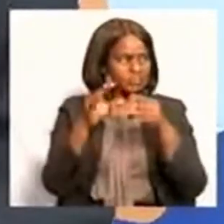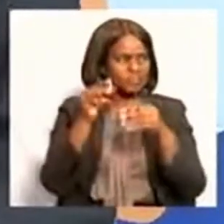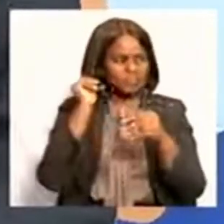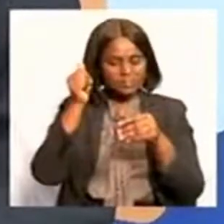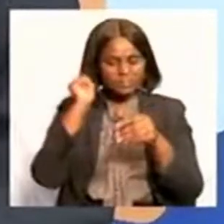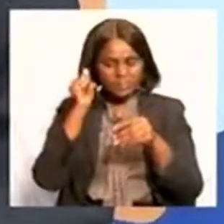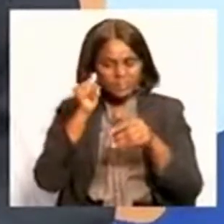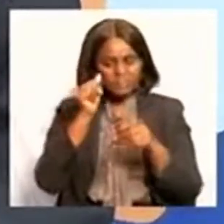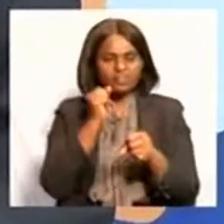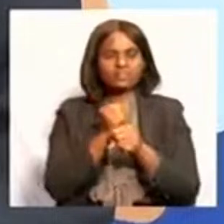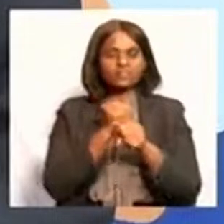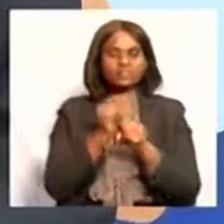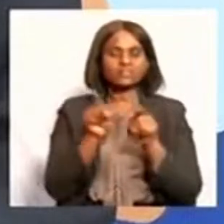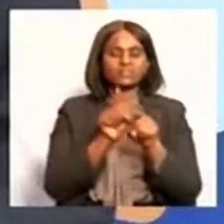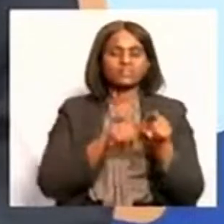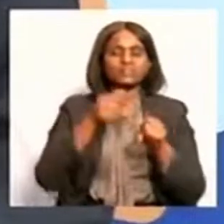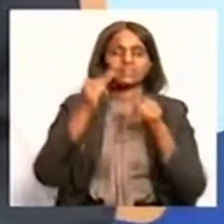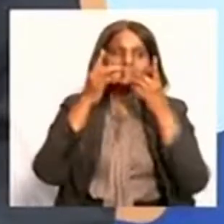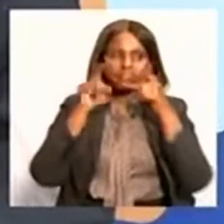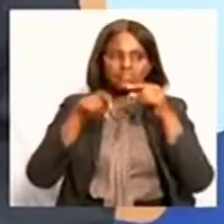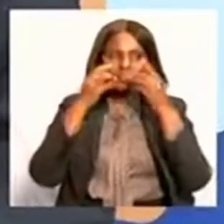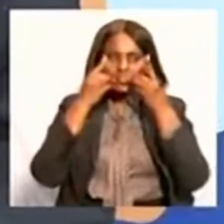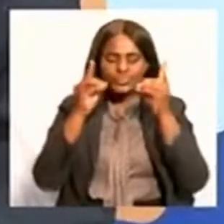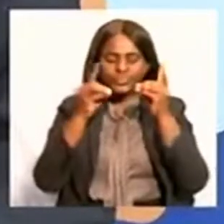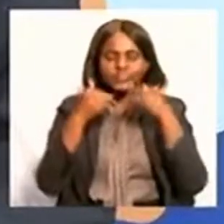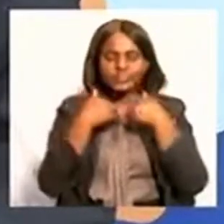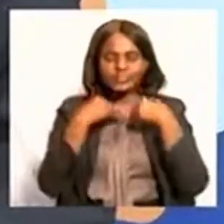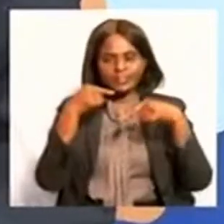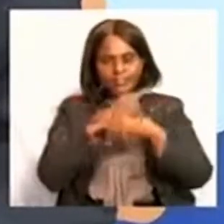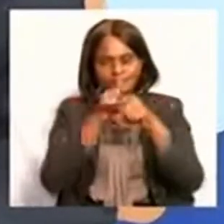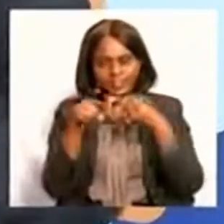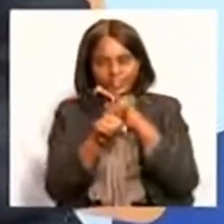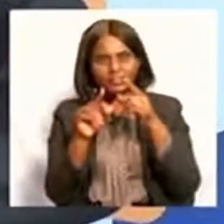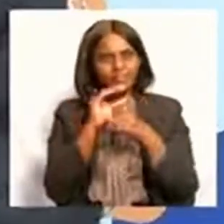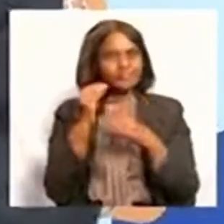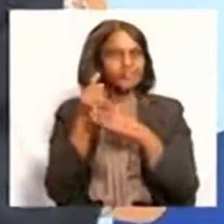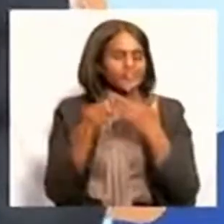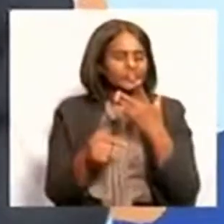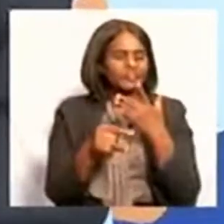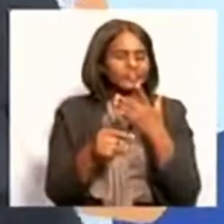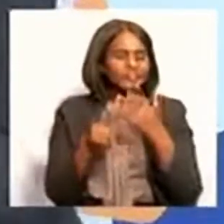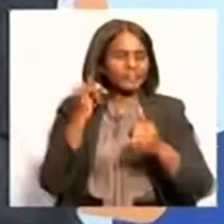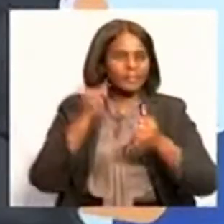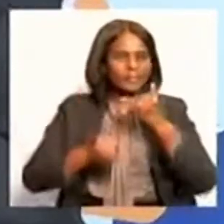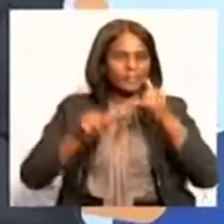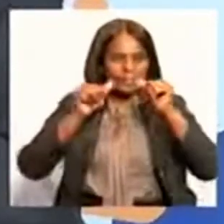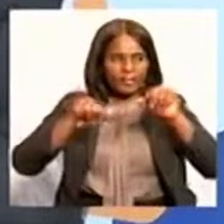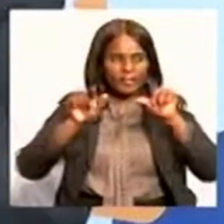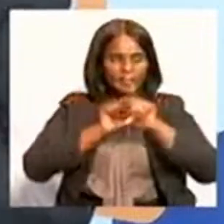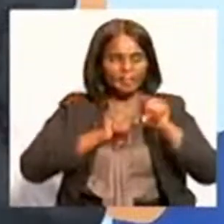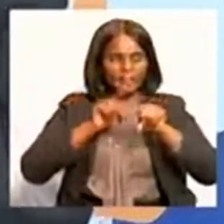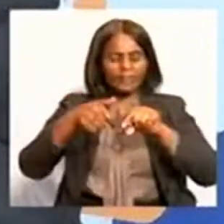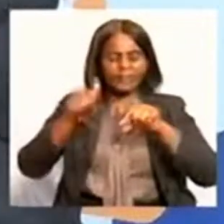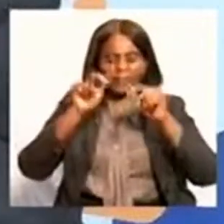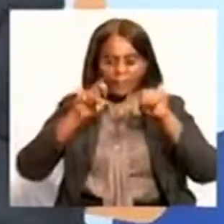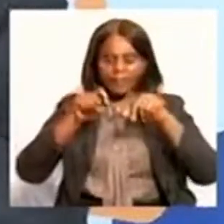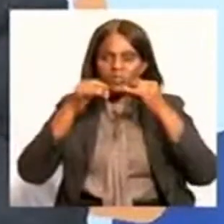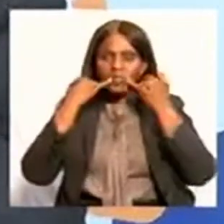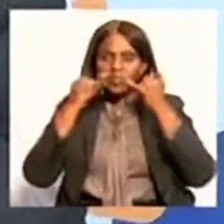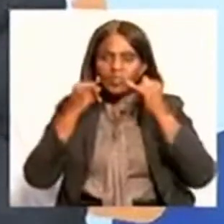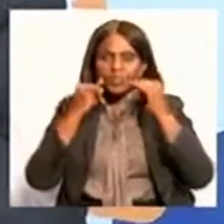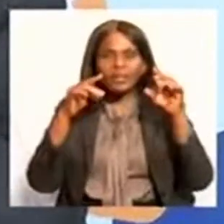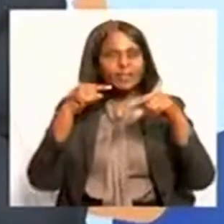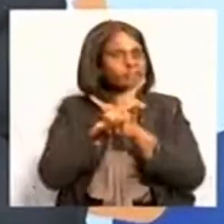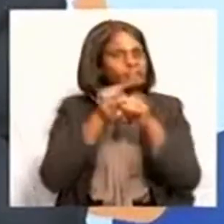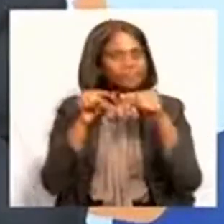engagement, you need to declare whether there are conflict of interest or not. At the end of the audit, you also need to declare that there are no conflict of interest